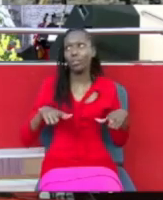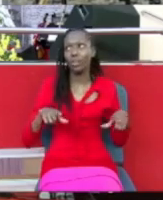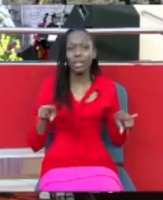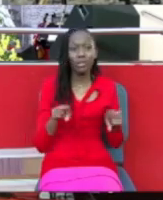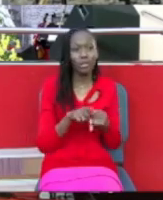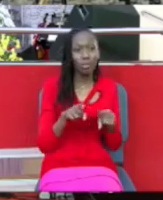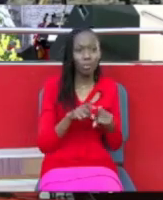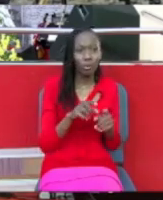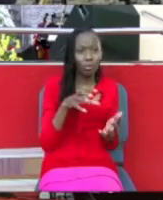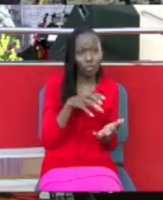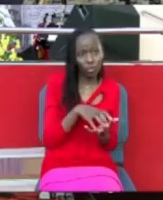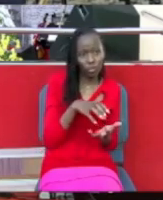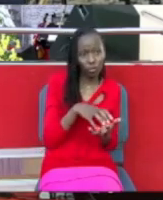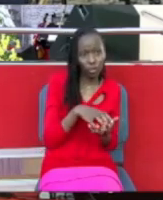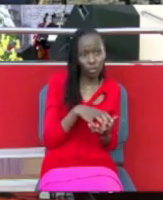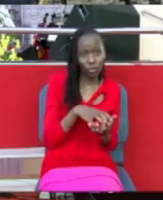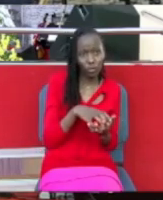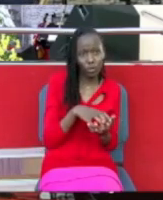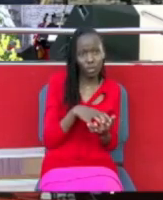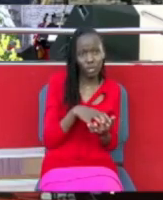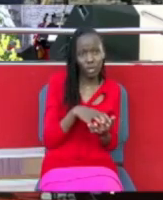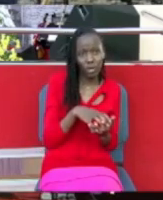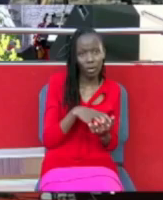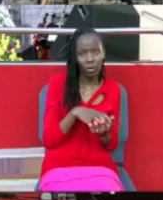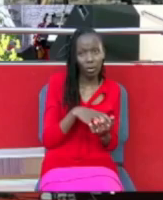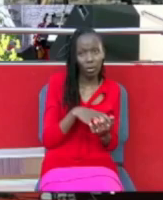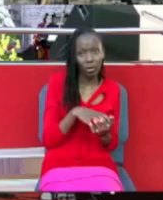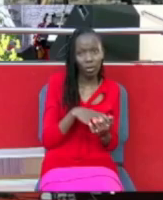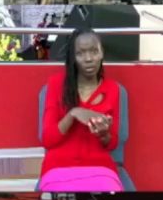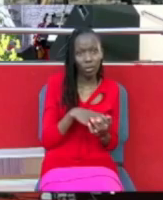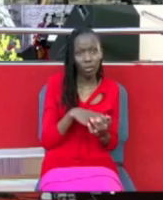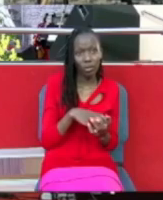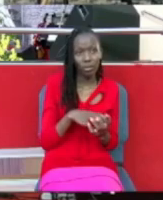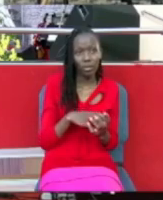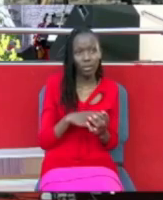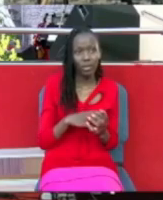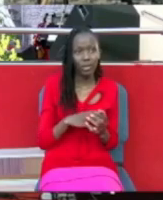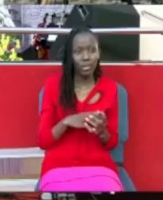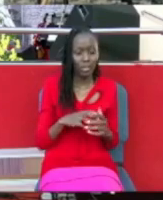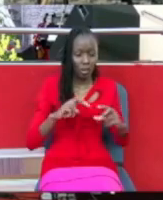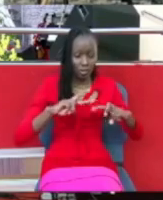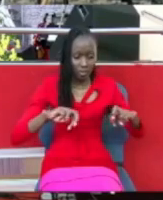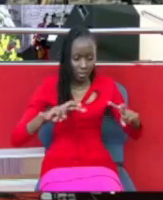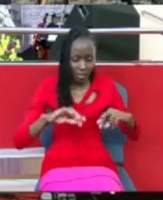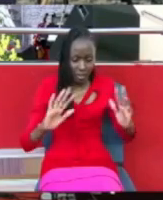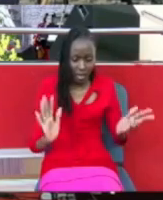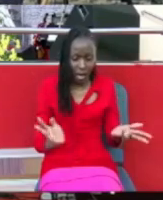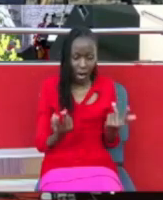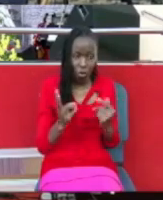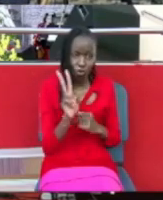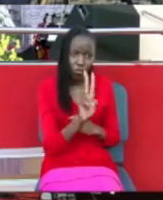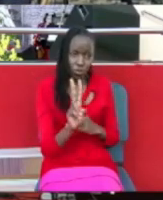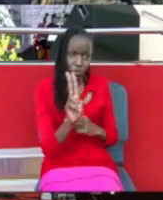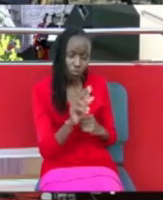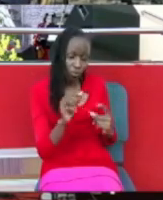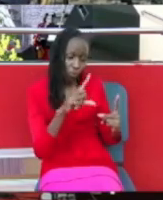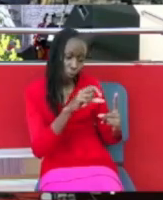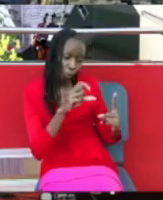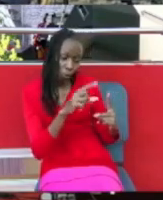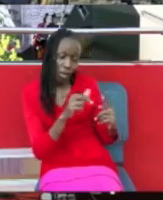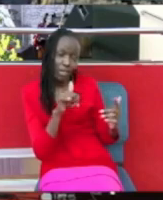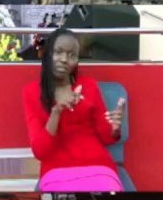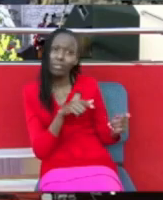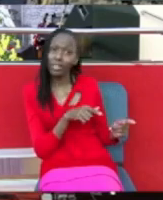na mazingara ulio. Identify how you can apply the scripture, and if it's a promise, claim it. Ebu tambua